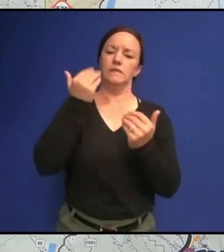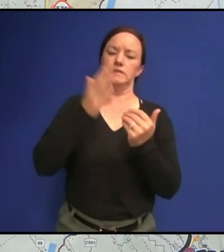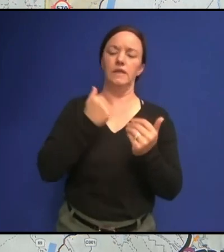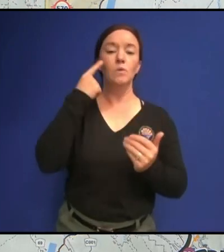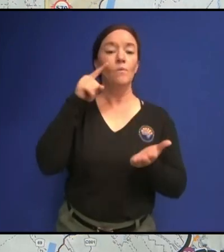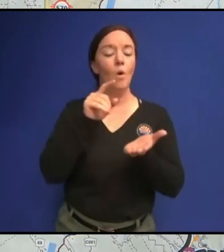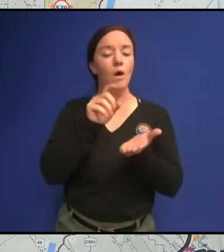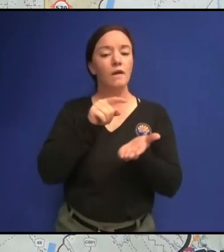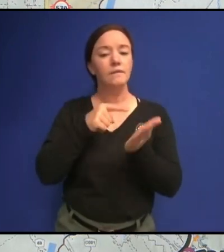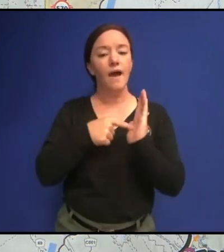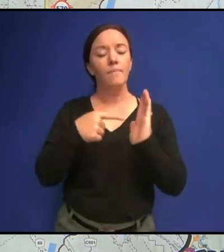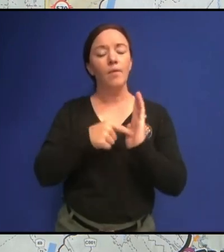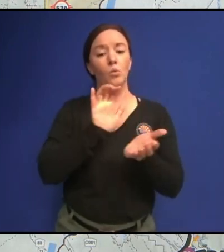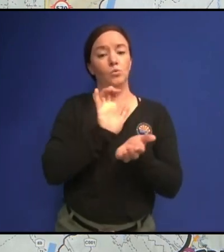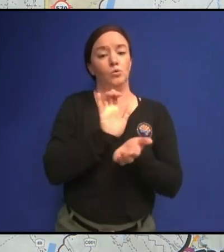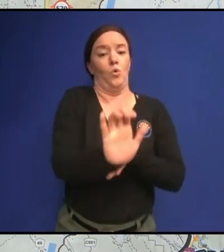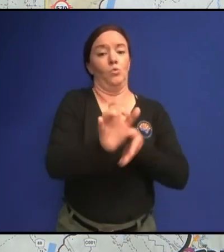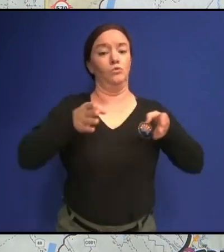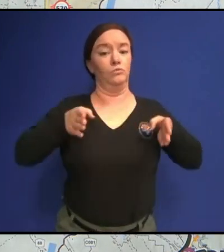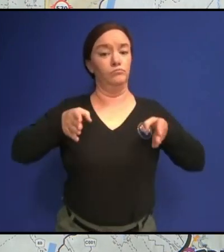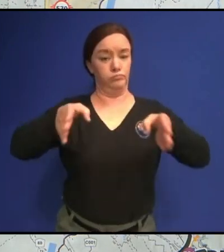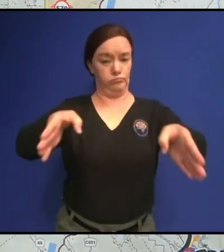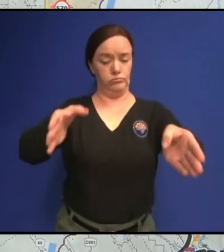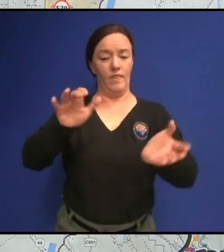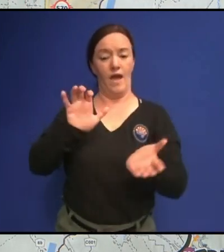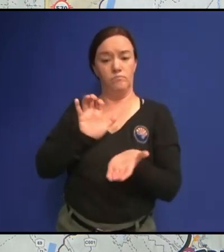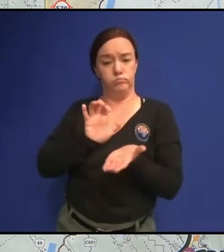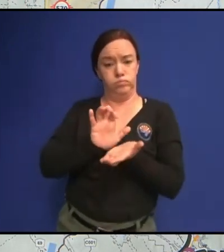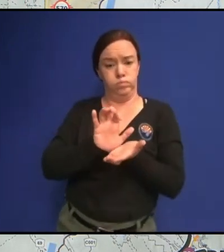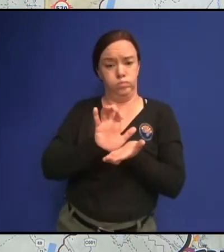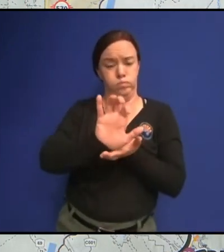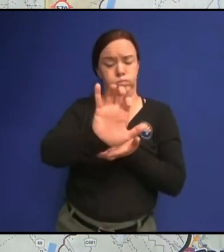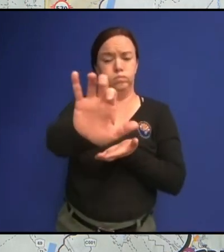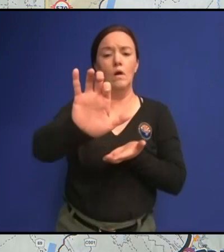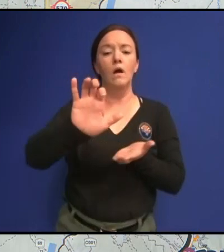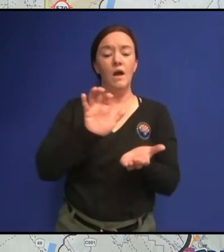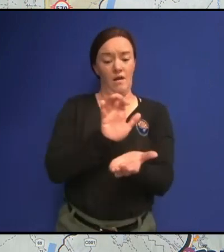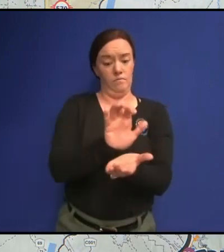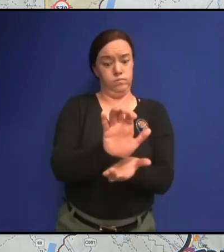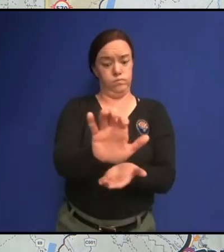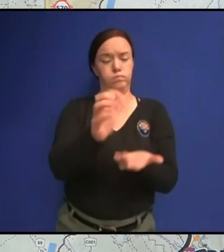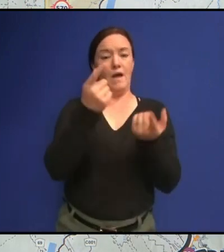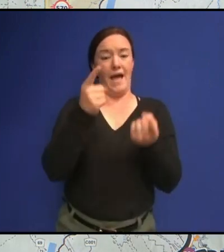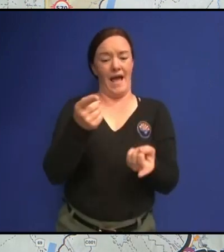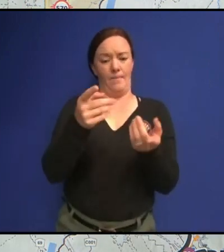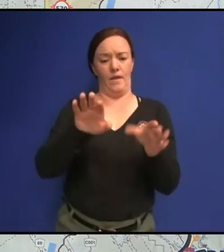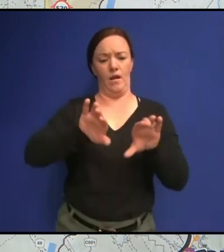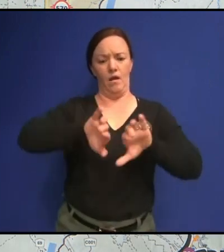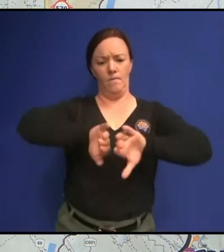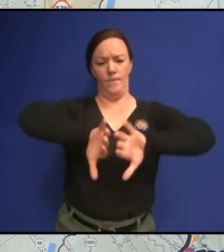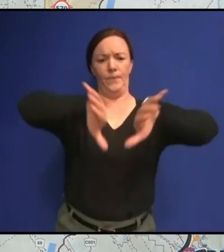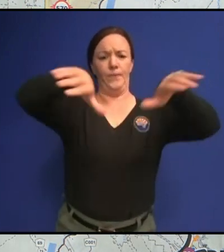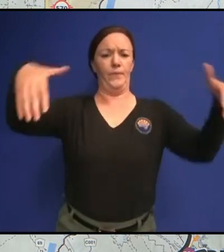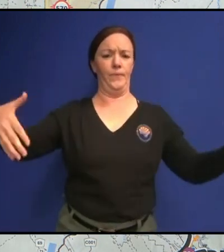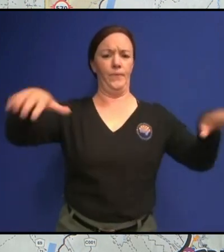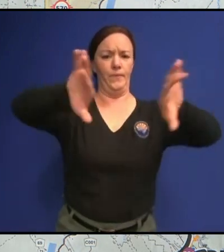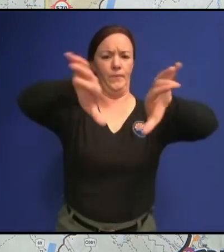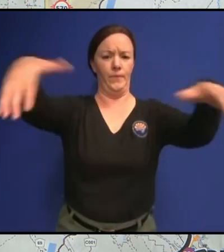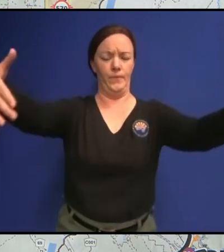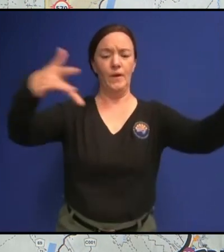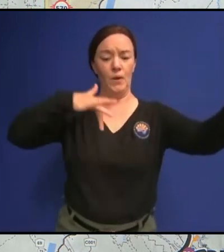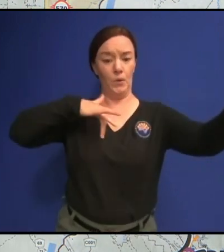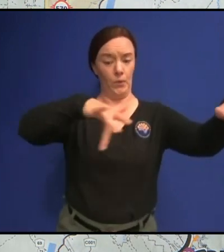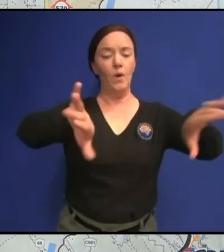we do is we roll the berm. We call it, so the berm's on the outside of it. We get those off of the side of the dozer line so it doesn't create a